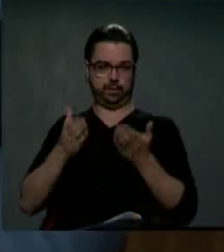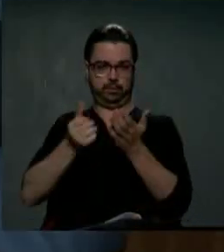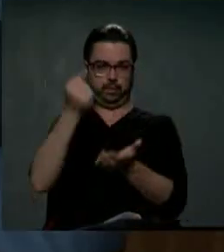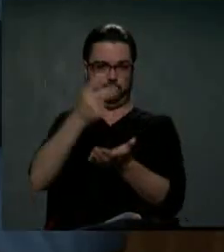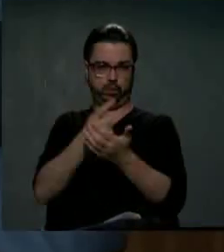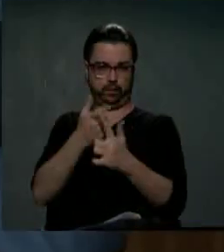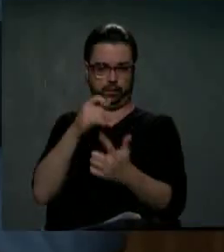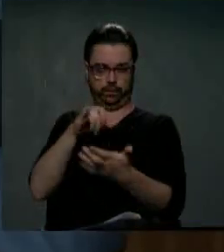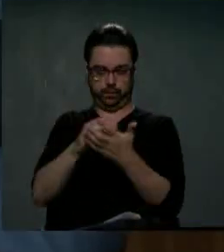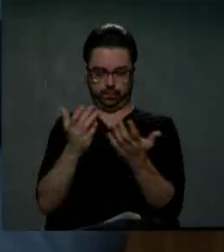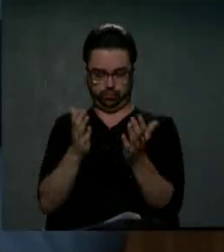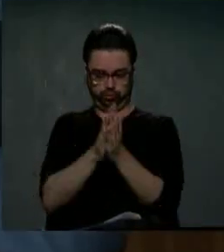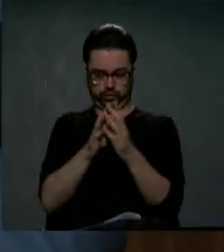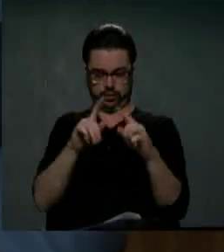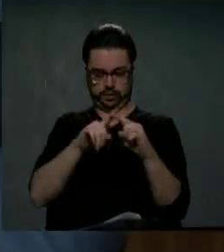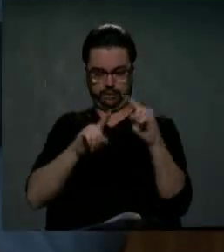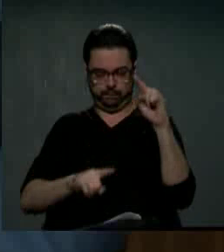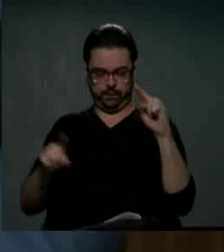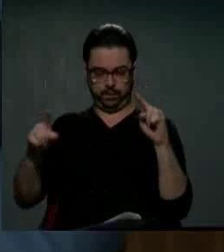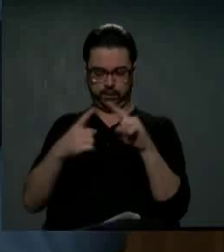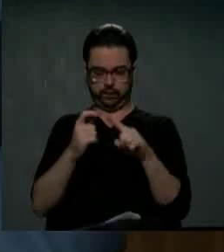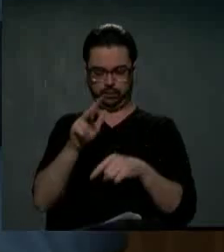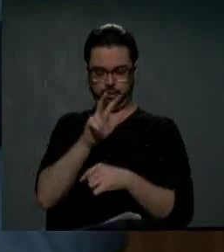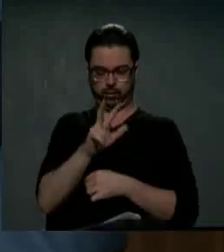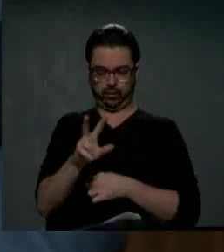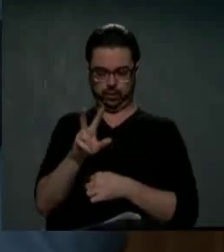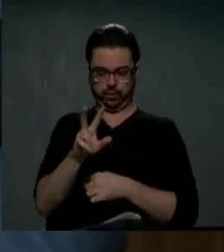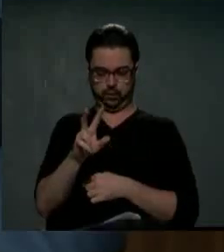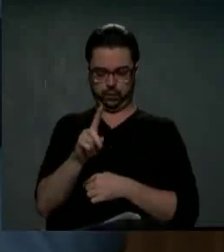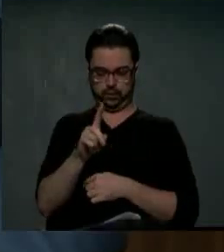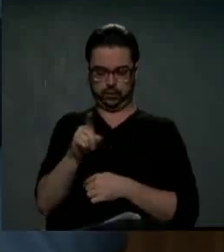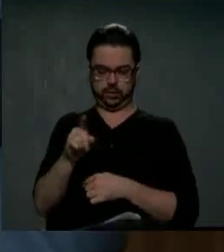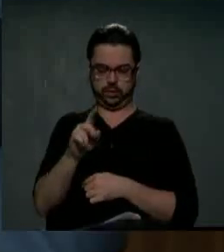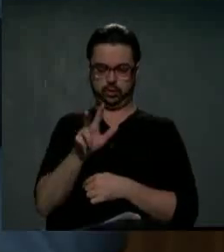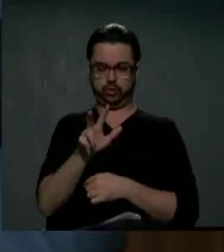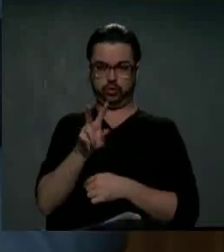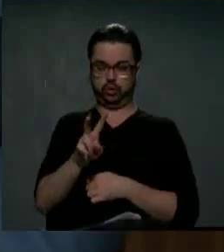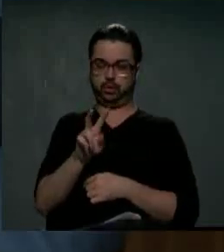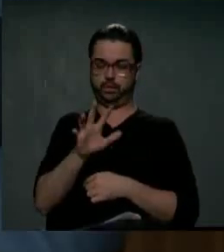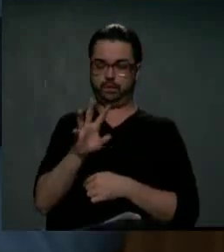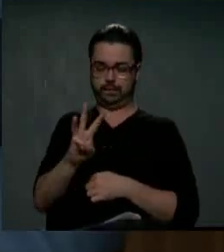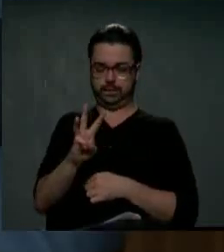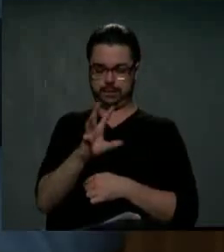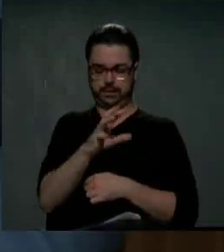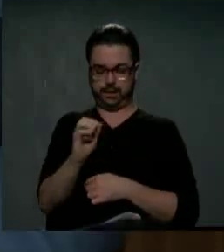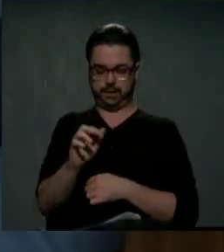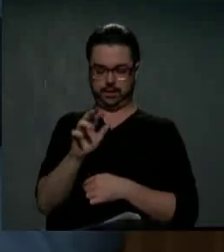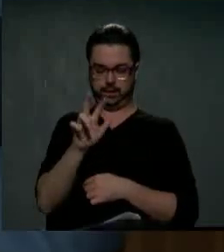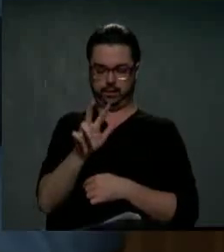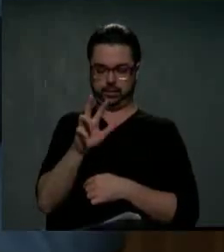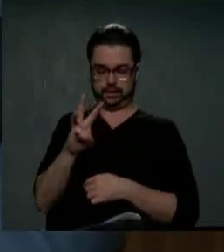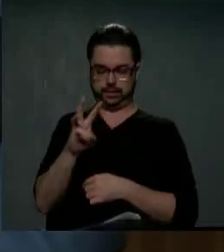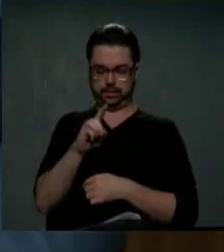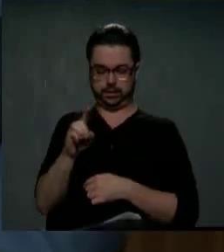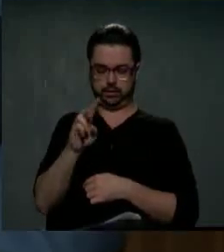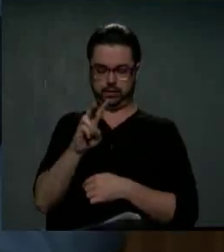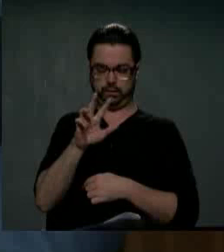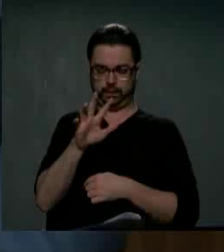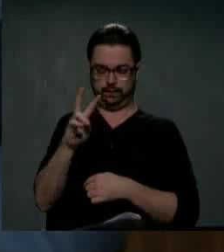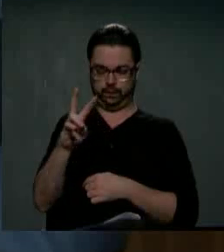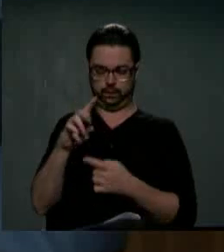section 31-256 and 36-254 to allow the front building setback to be reduced to 20 feet. A variance from